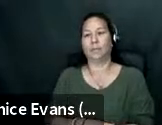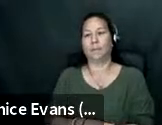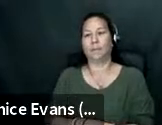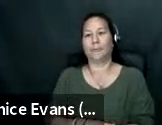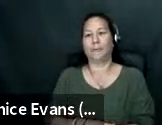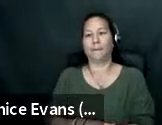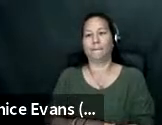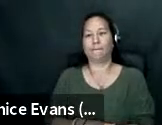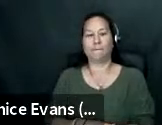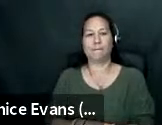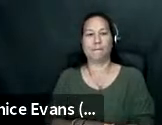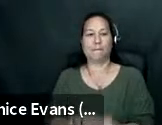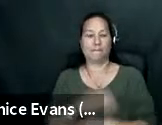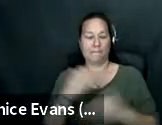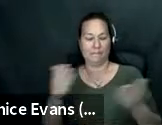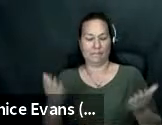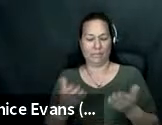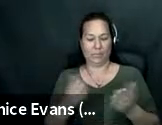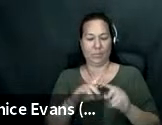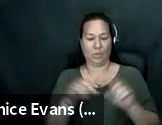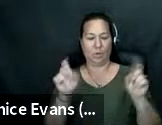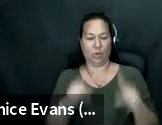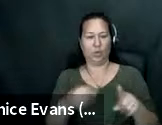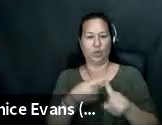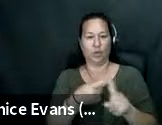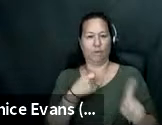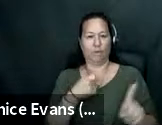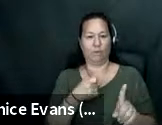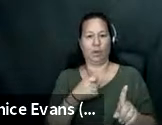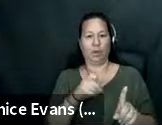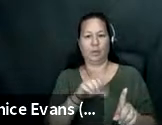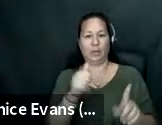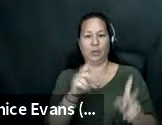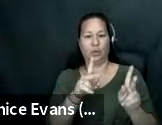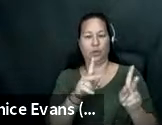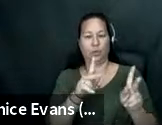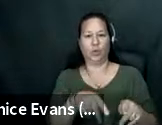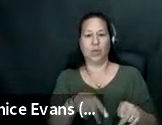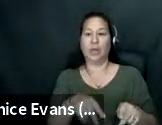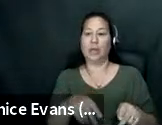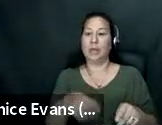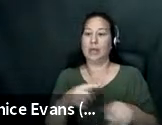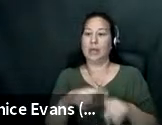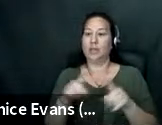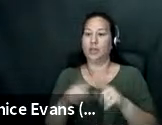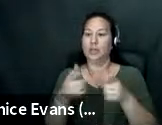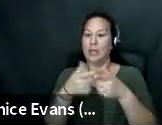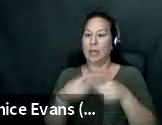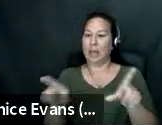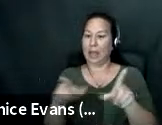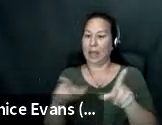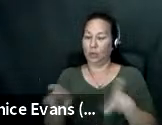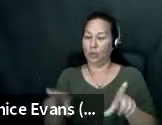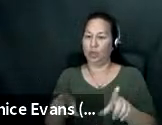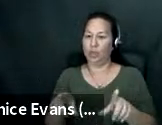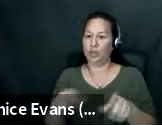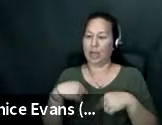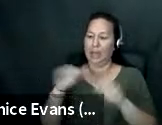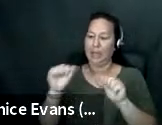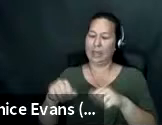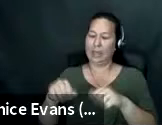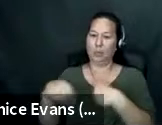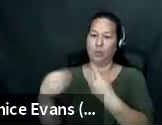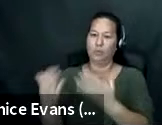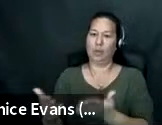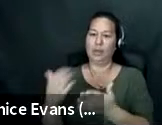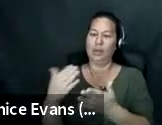Okay. Here's a question from someone who asked, is there language I can provide from ACH or state for my guests to help